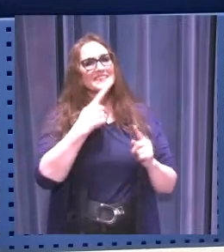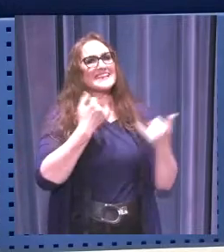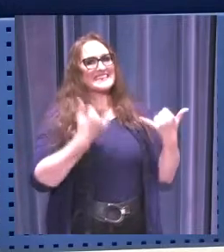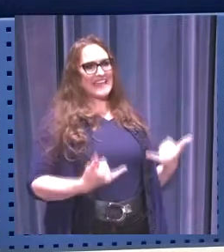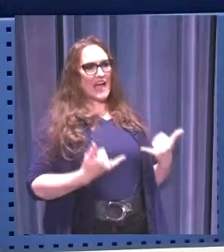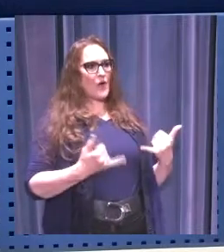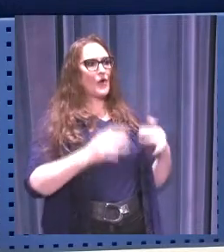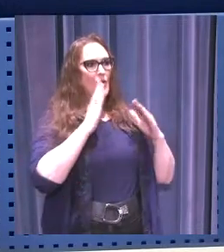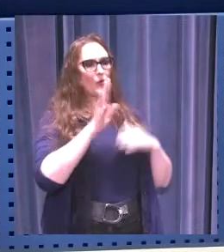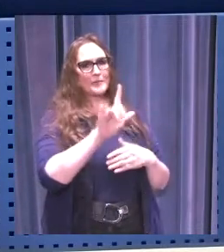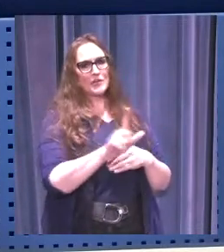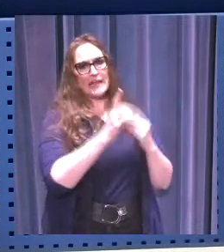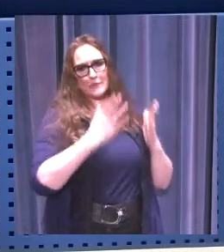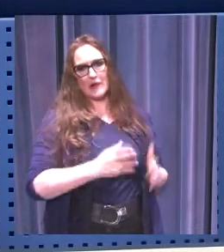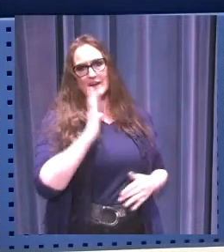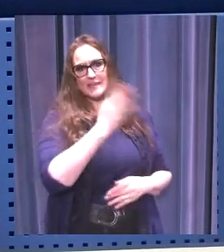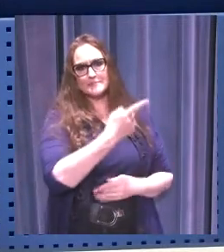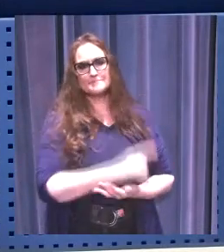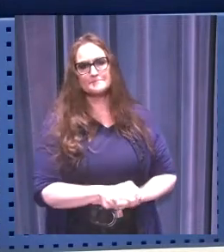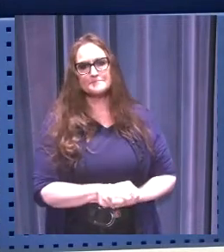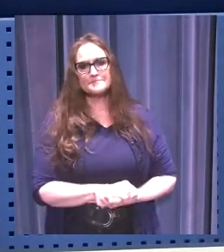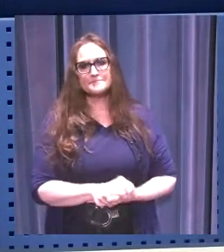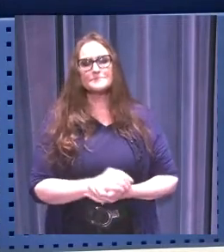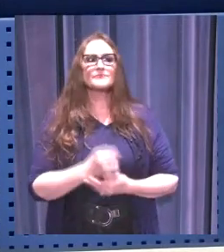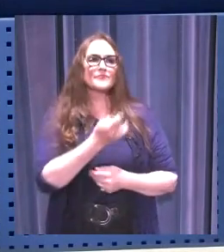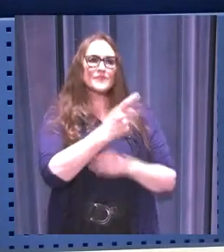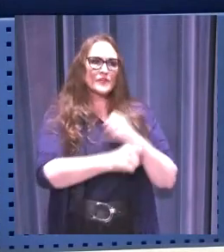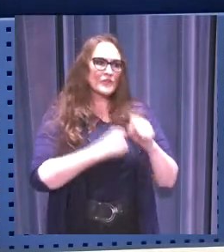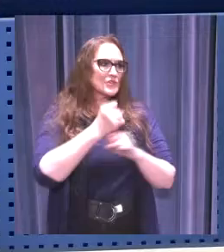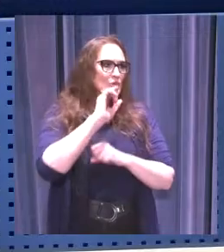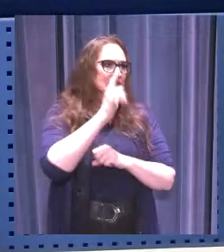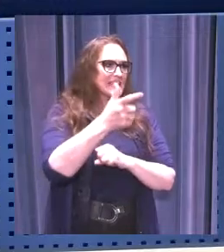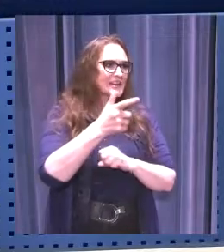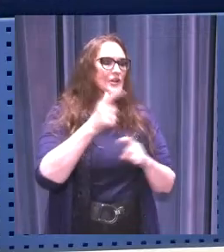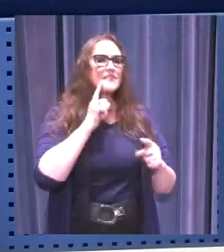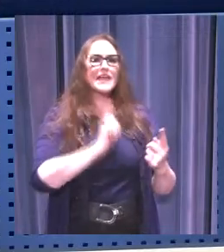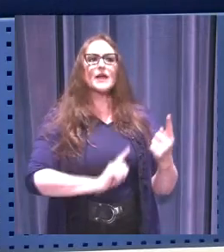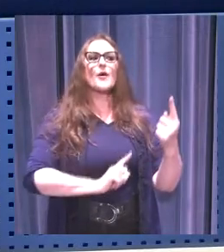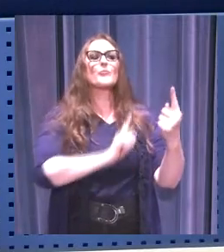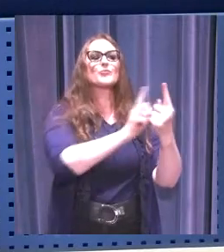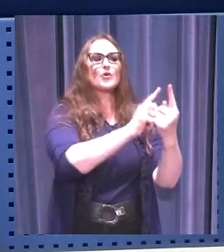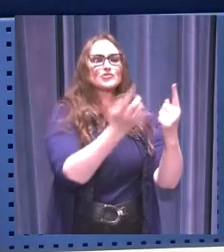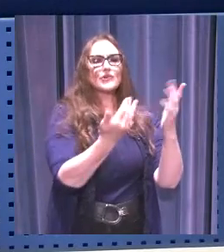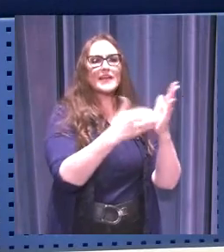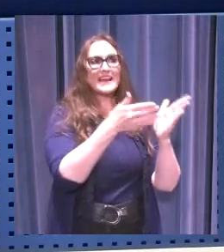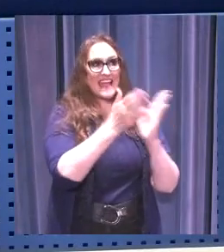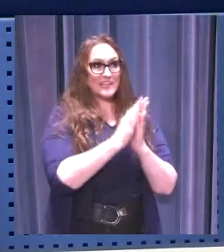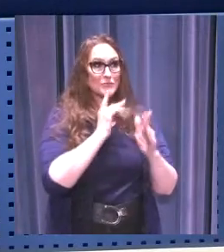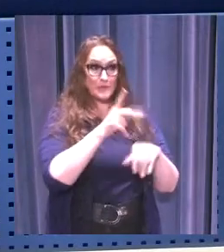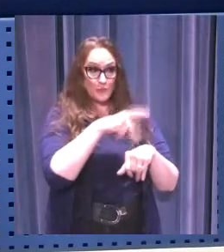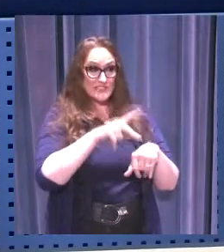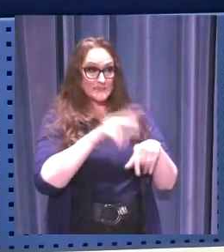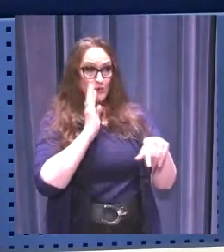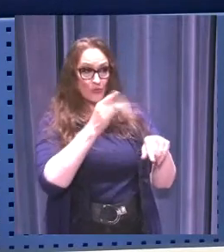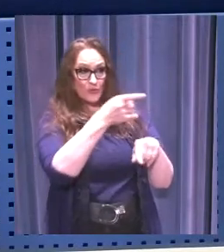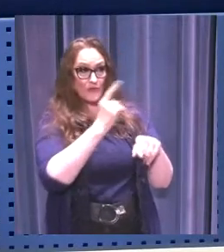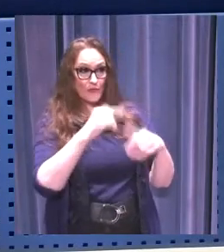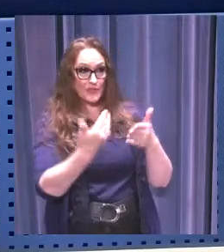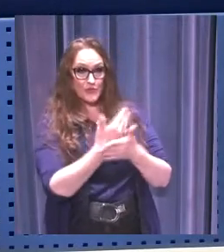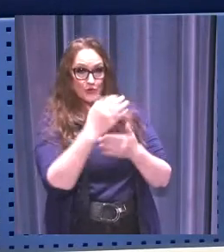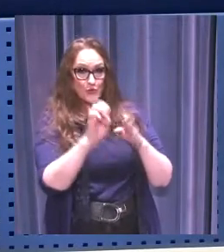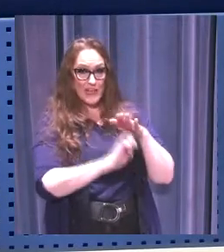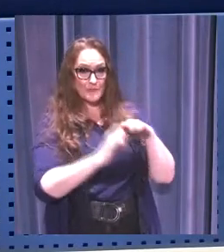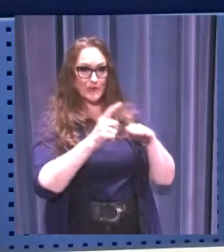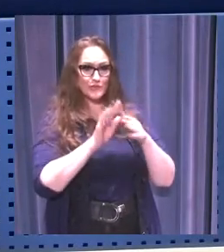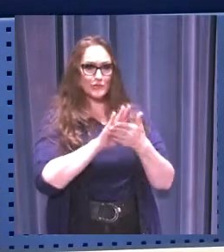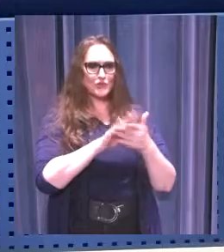will be your librarian. A few years later, they approached her again, asking her to be their principal for the new elementary school. She